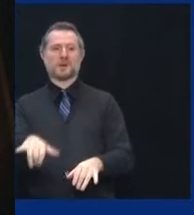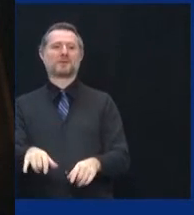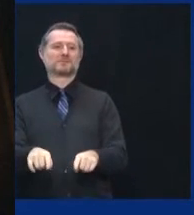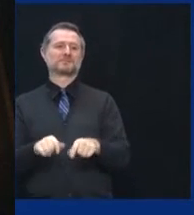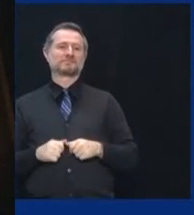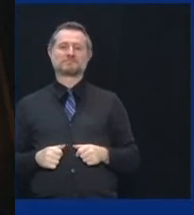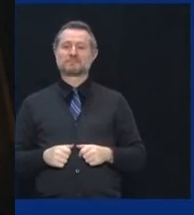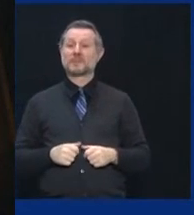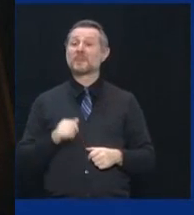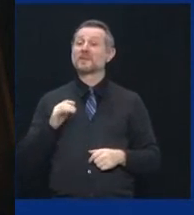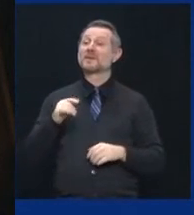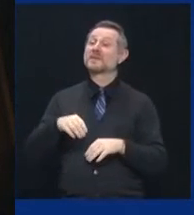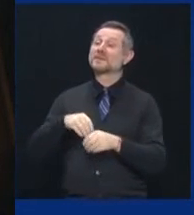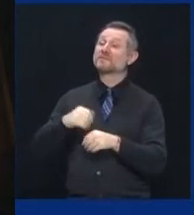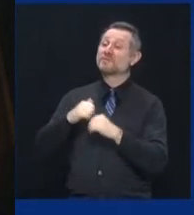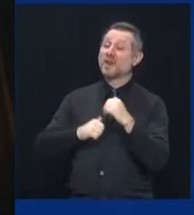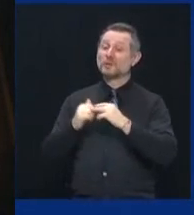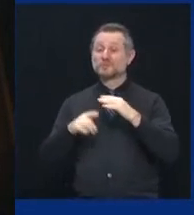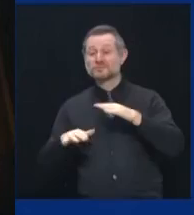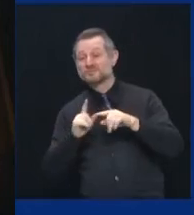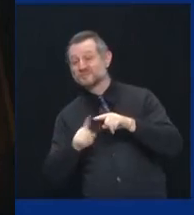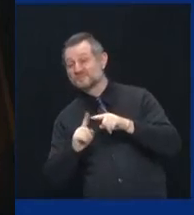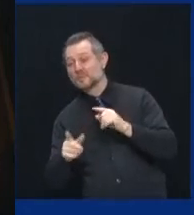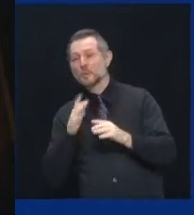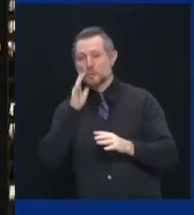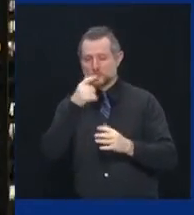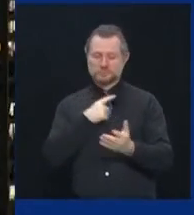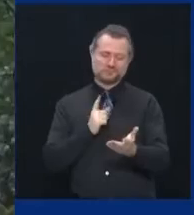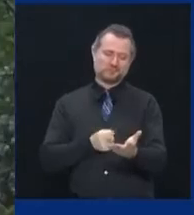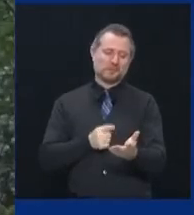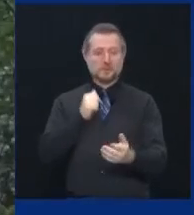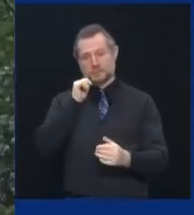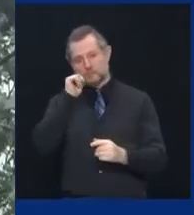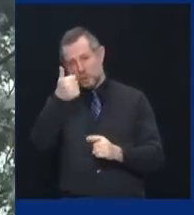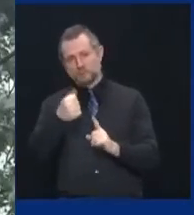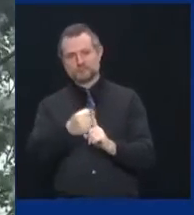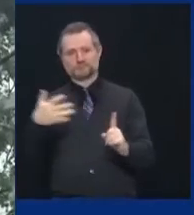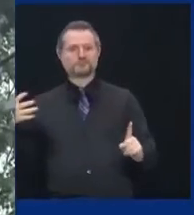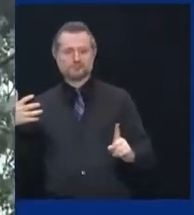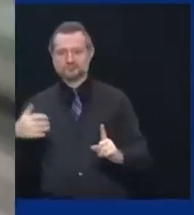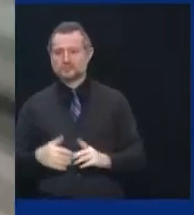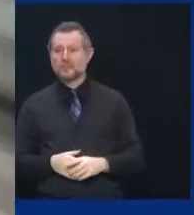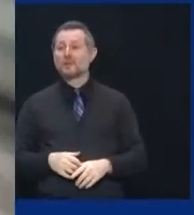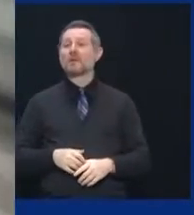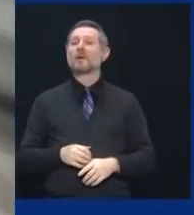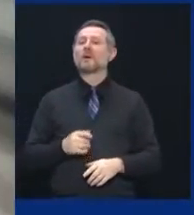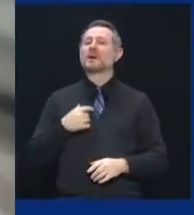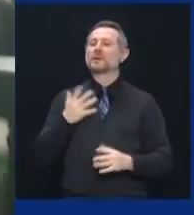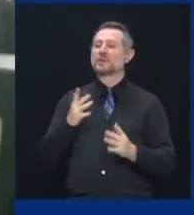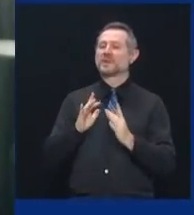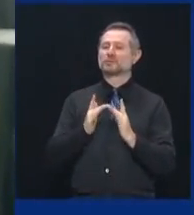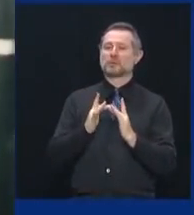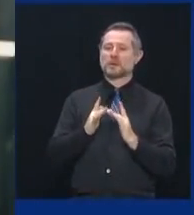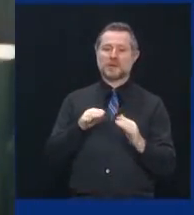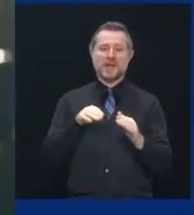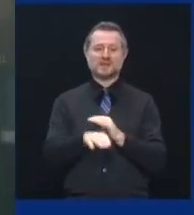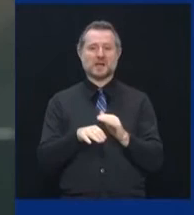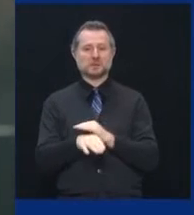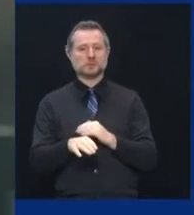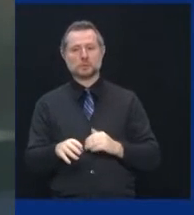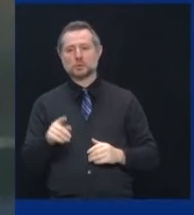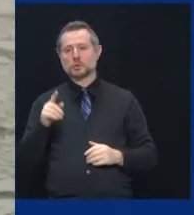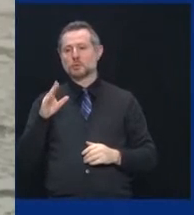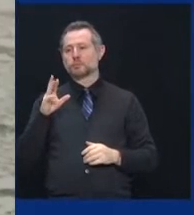the infrastructure of tomorrow. The infrastructure of tomorrow is our broadband system.